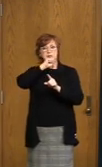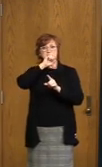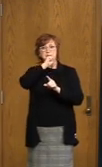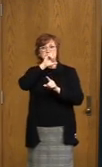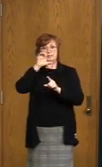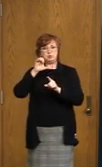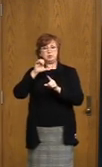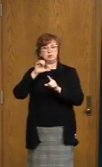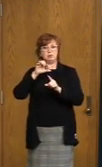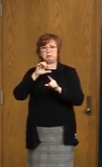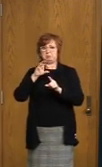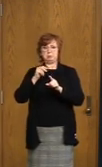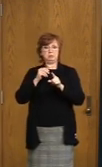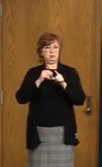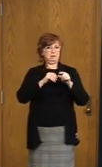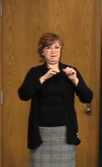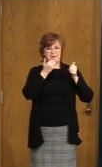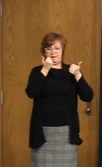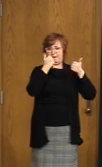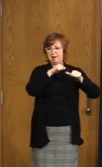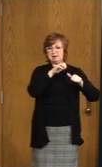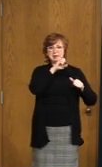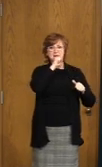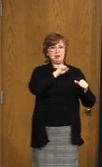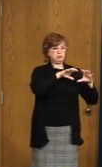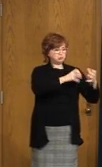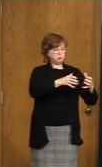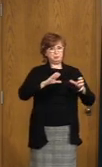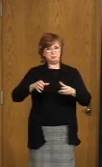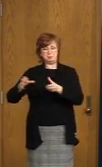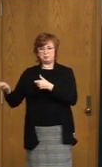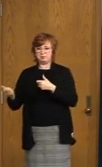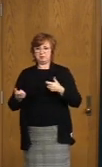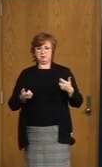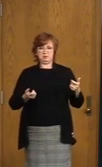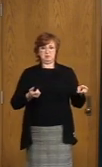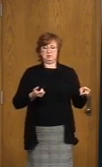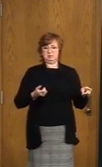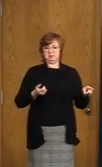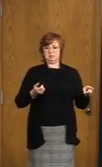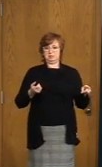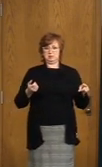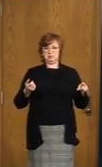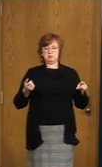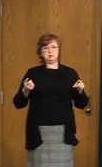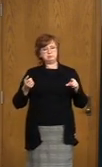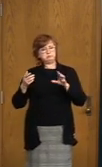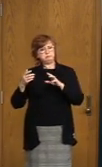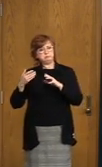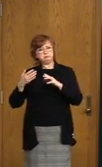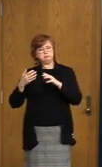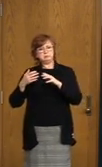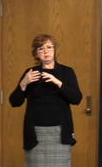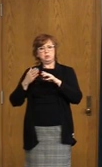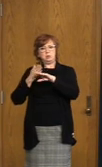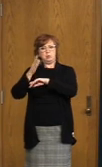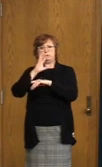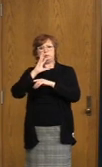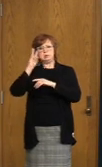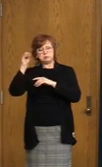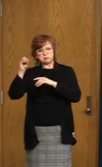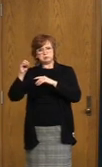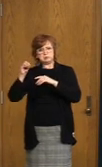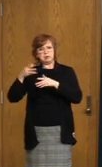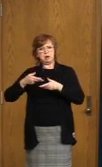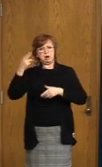let our guard down. It is a lethal disease. In every age category, the risk is highest if you're older than 60.